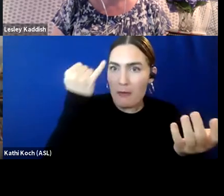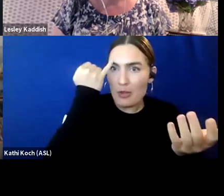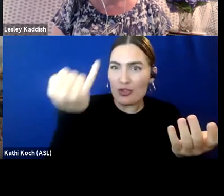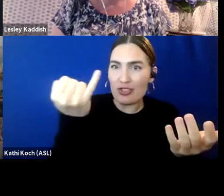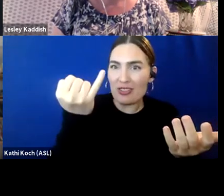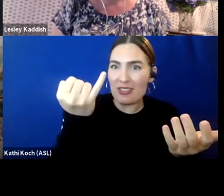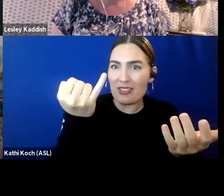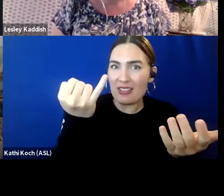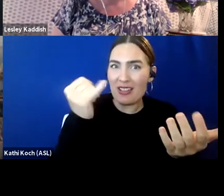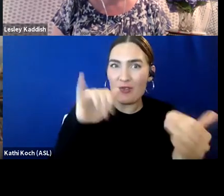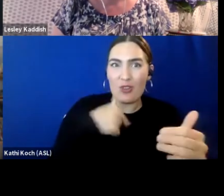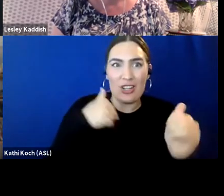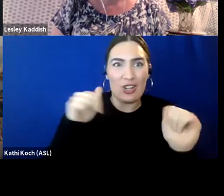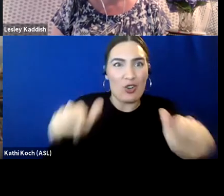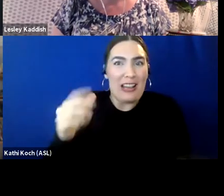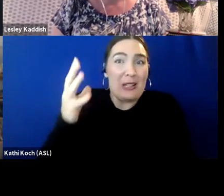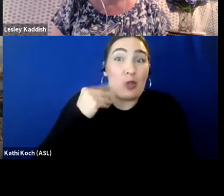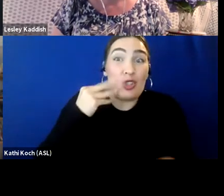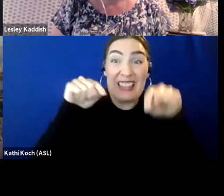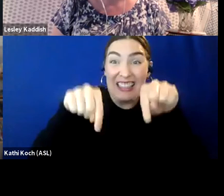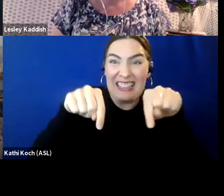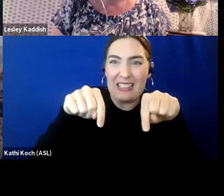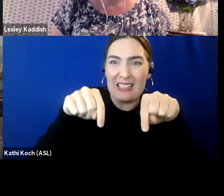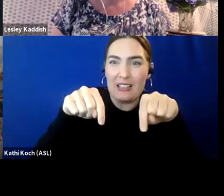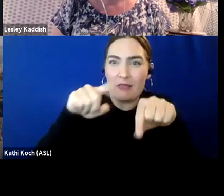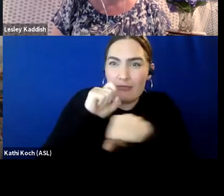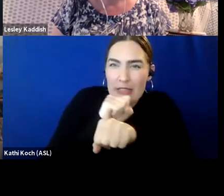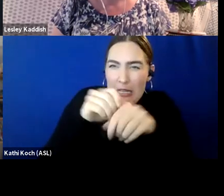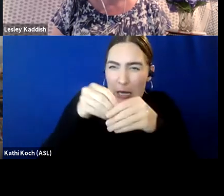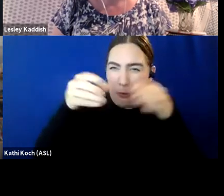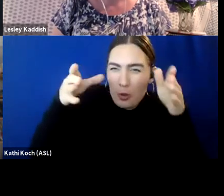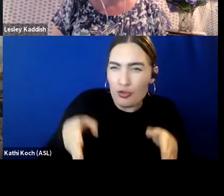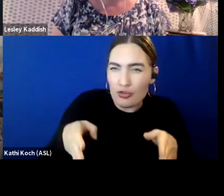been able to be together.